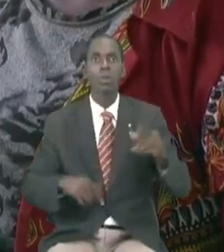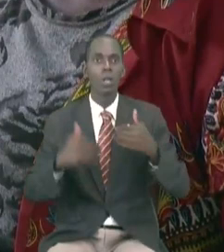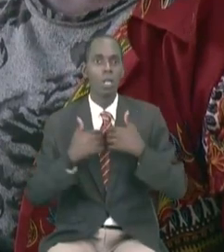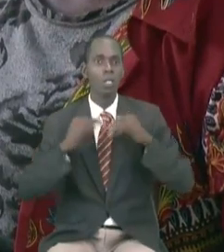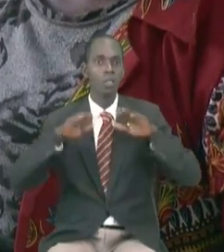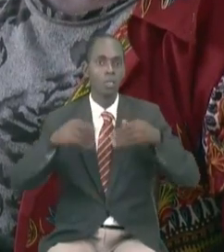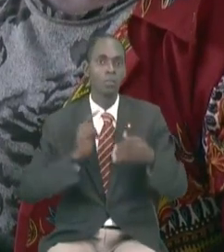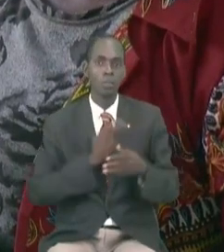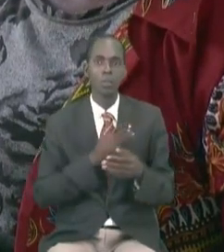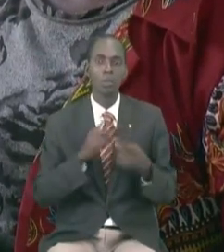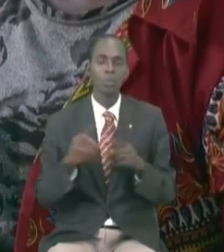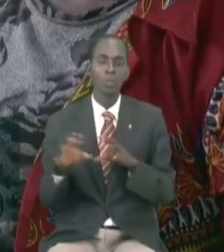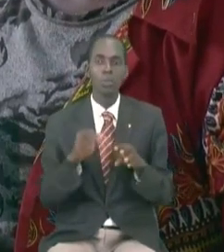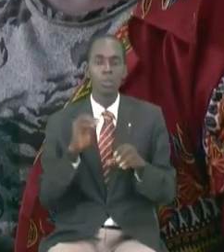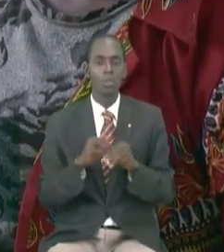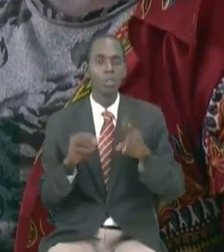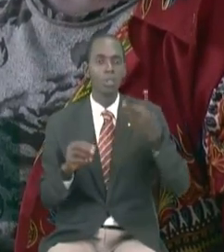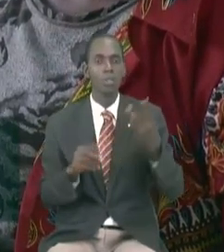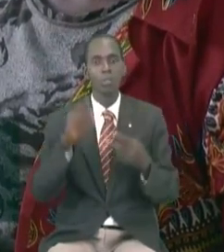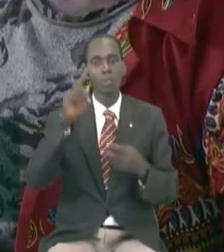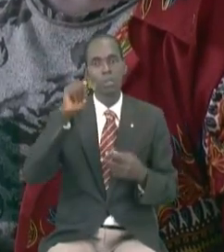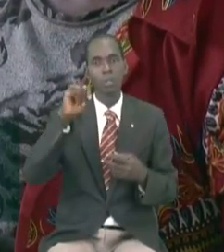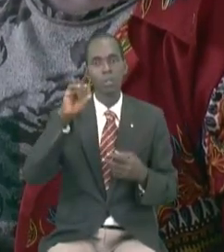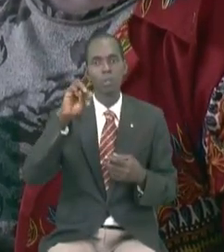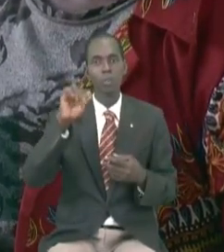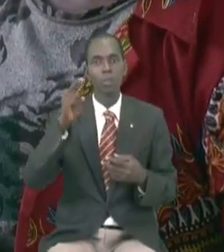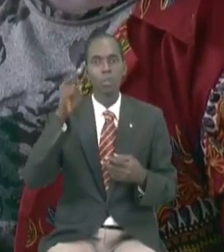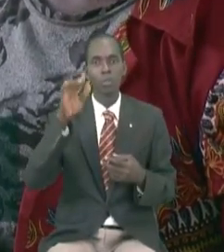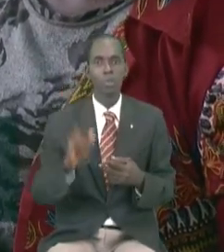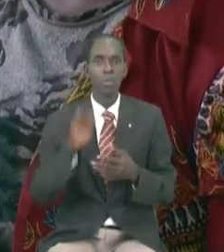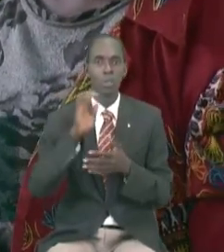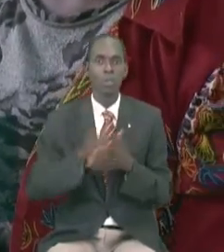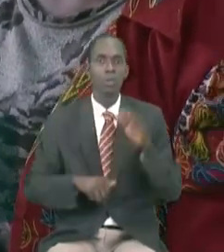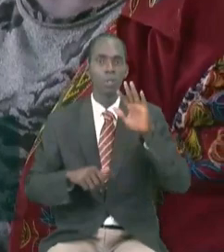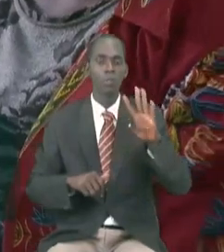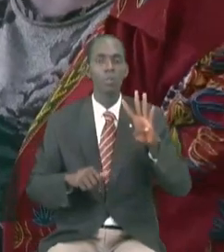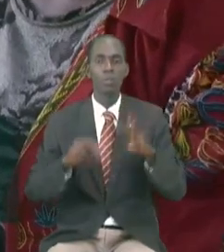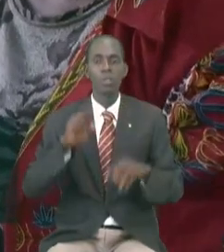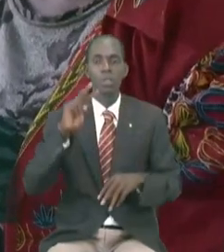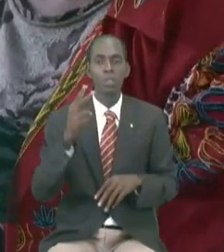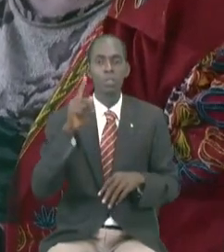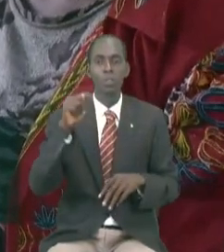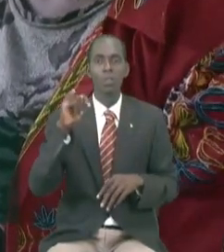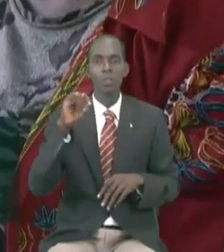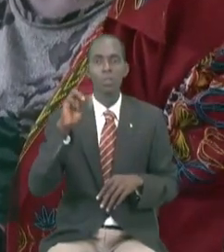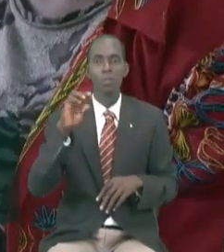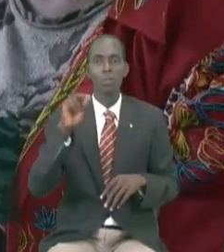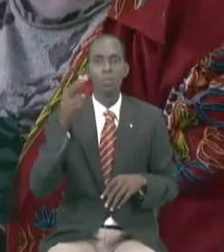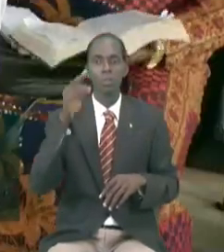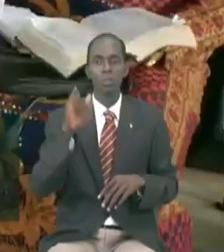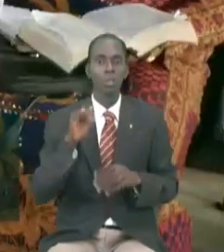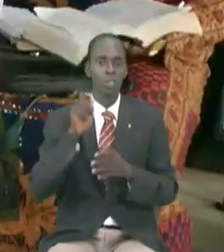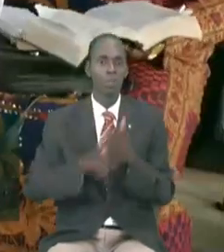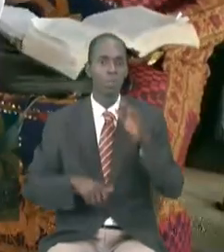4, we're looking at verse 2. Preach the word, be instant in season, out of season,